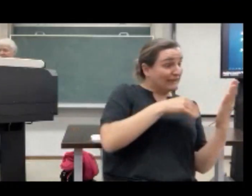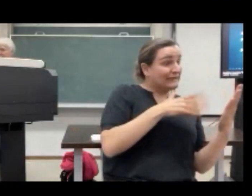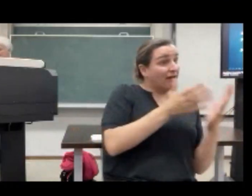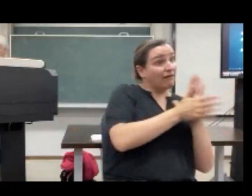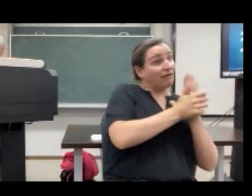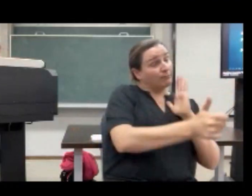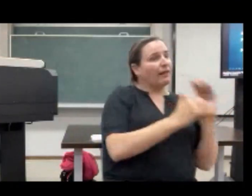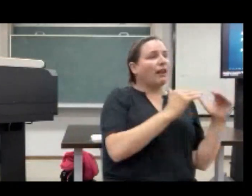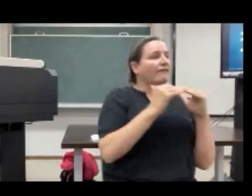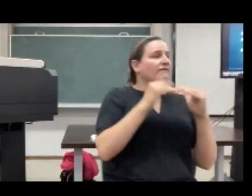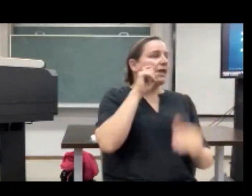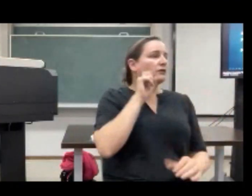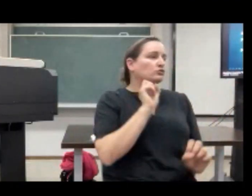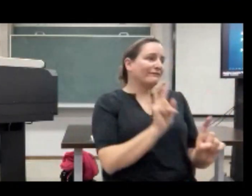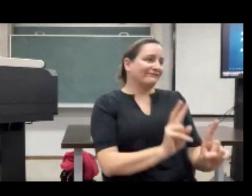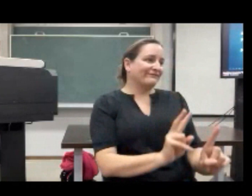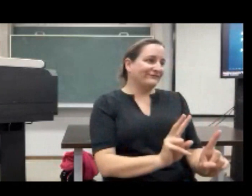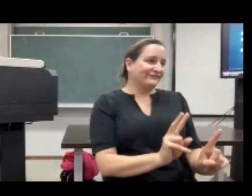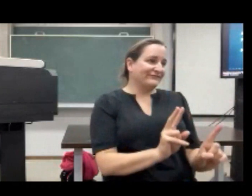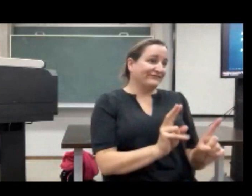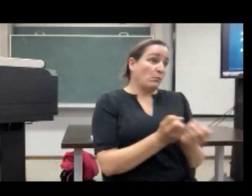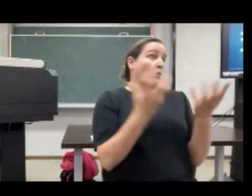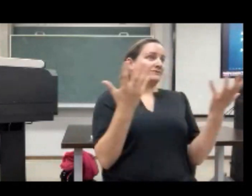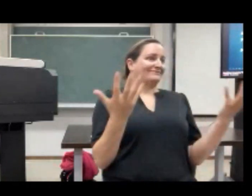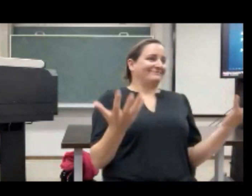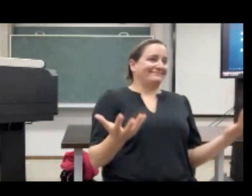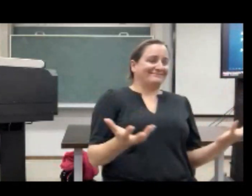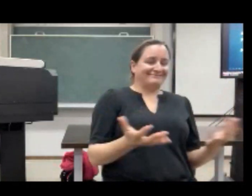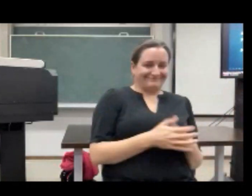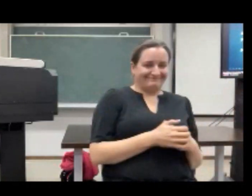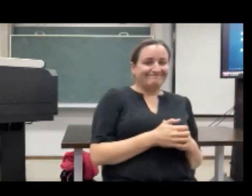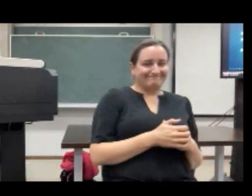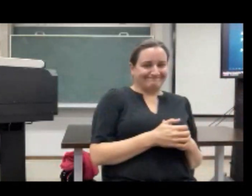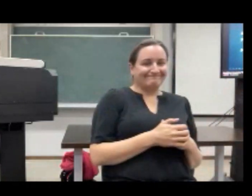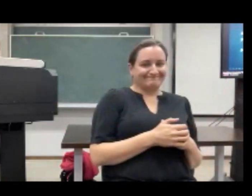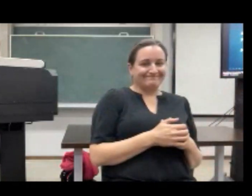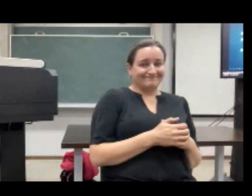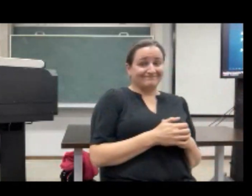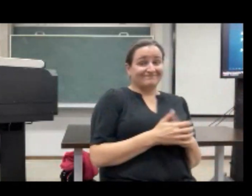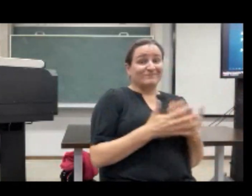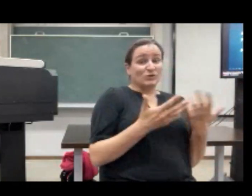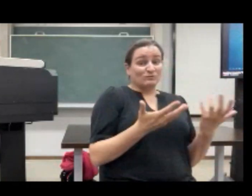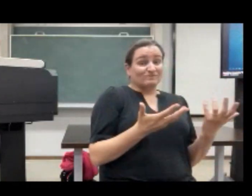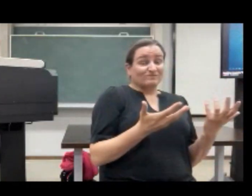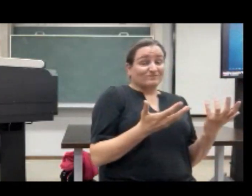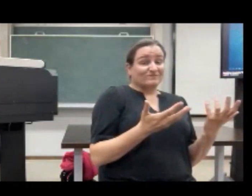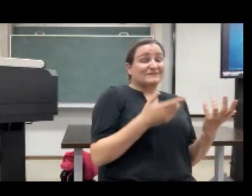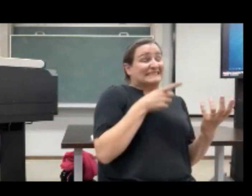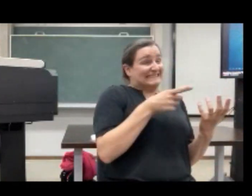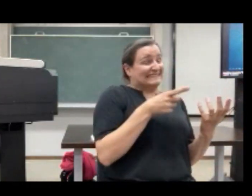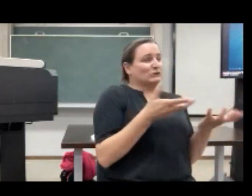So this is the situation for deaf people.